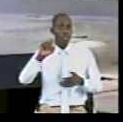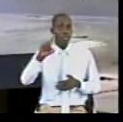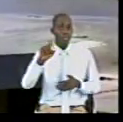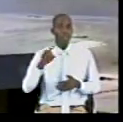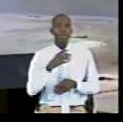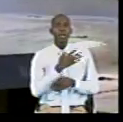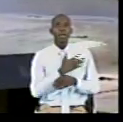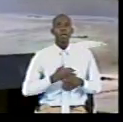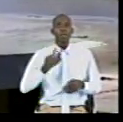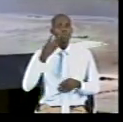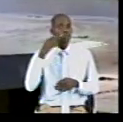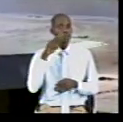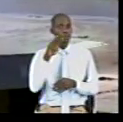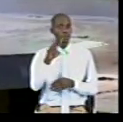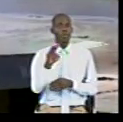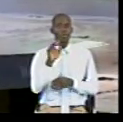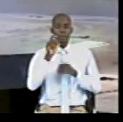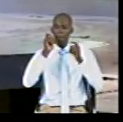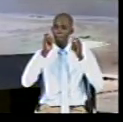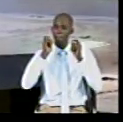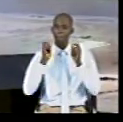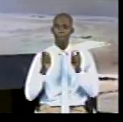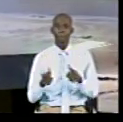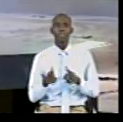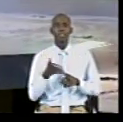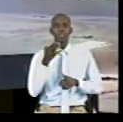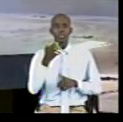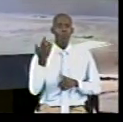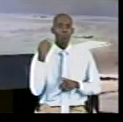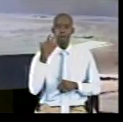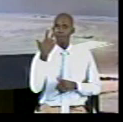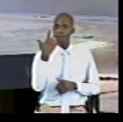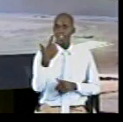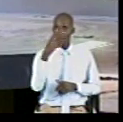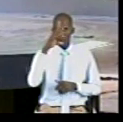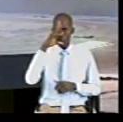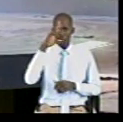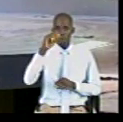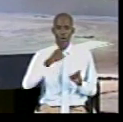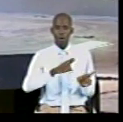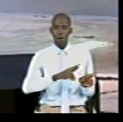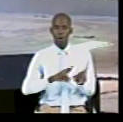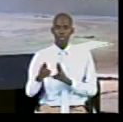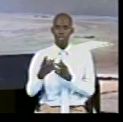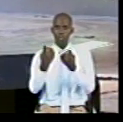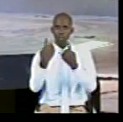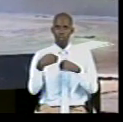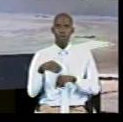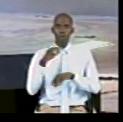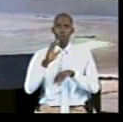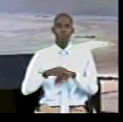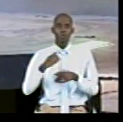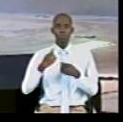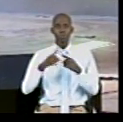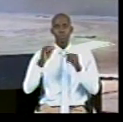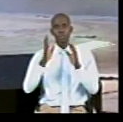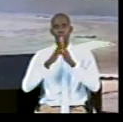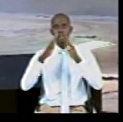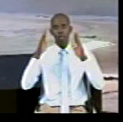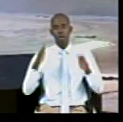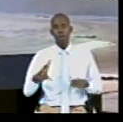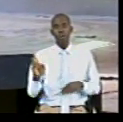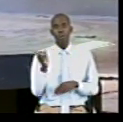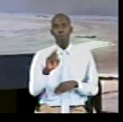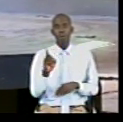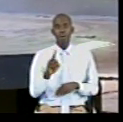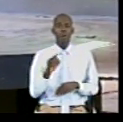behold, immediately there were three men already come unto the house where I